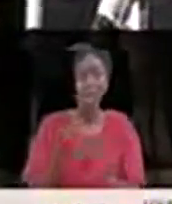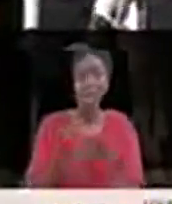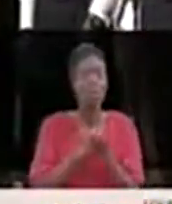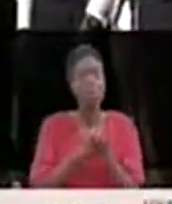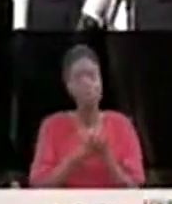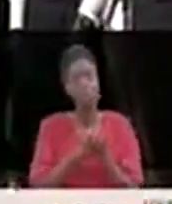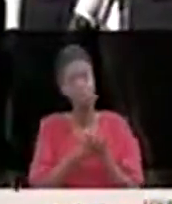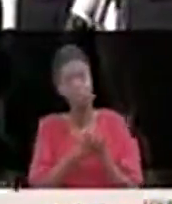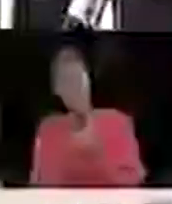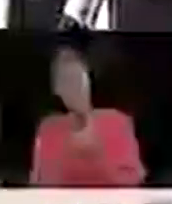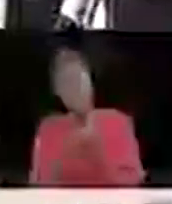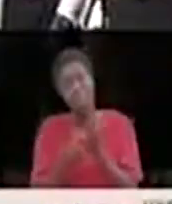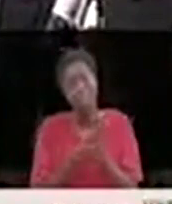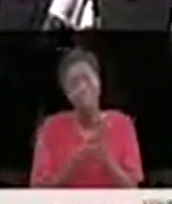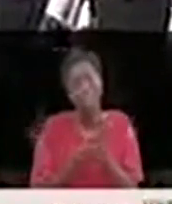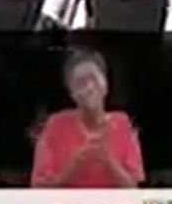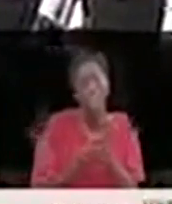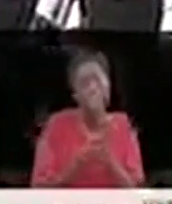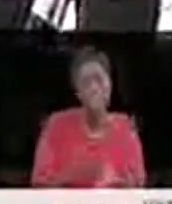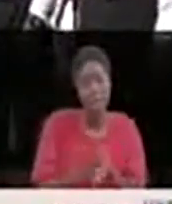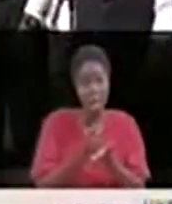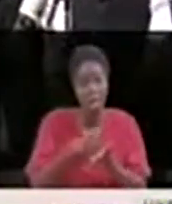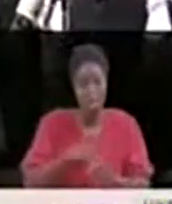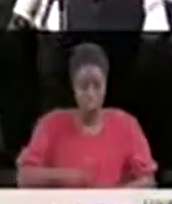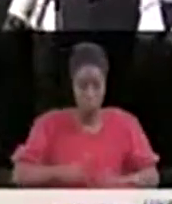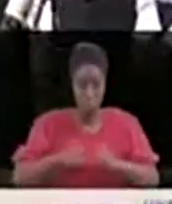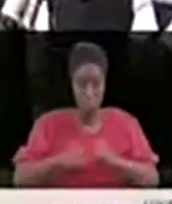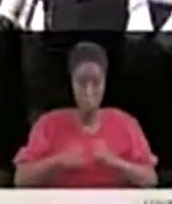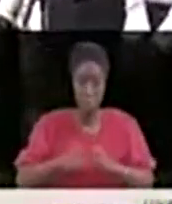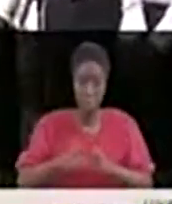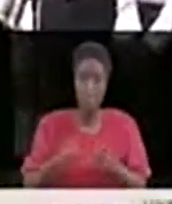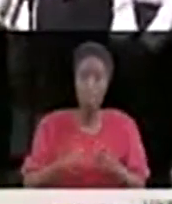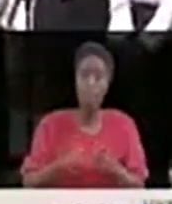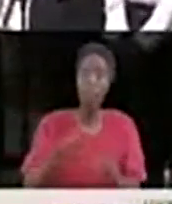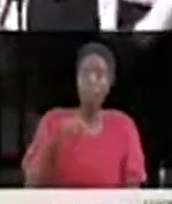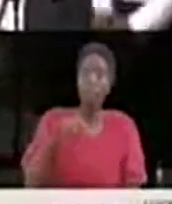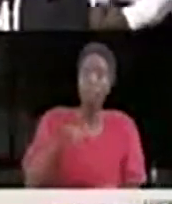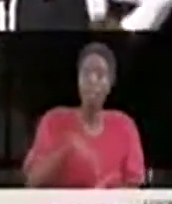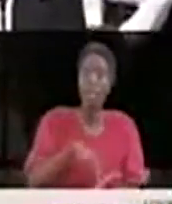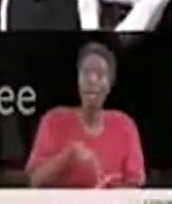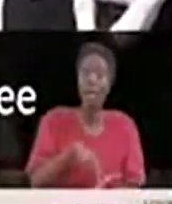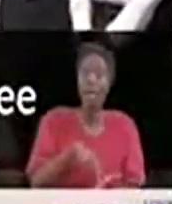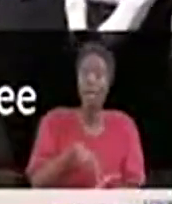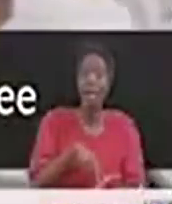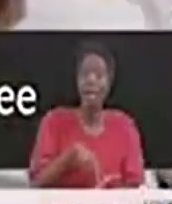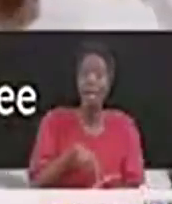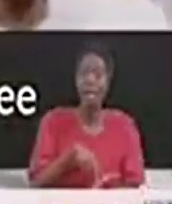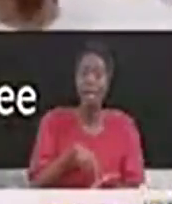Hold my failing hand, help me firm to